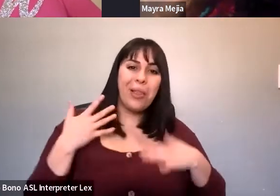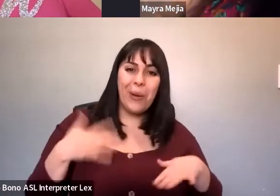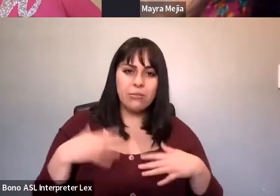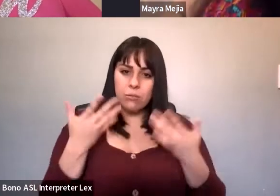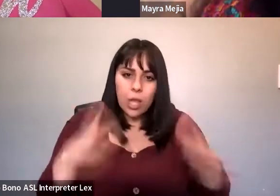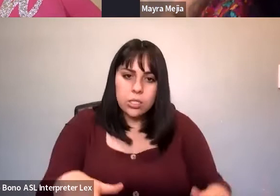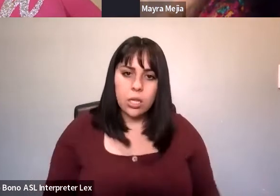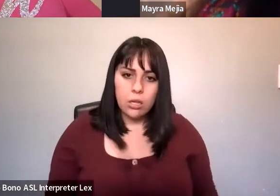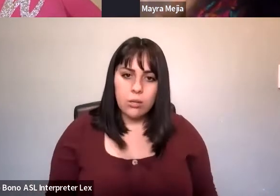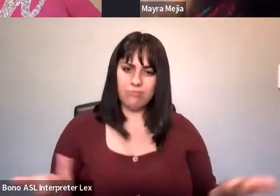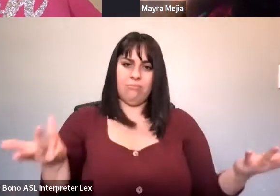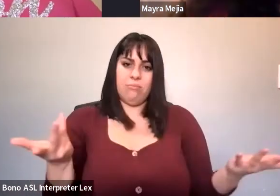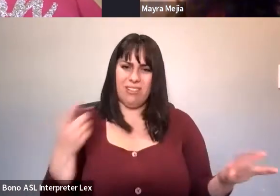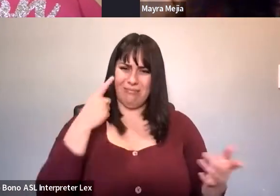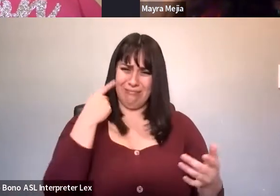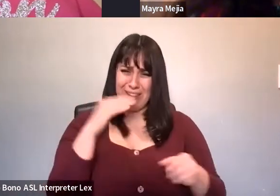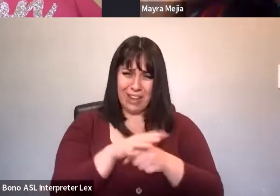we're good. But